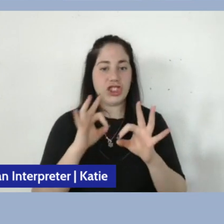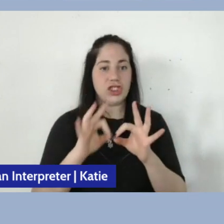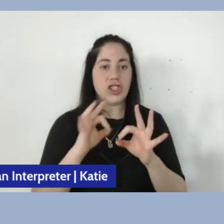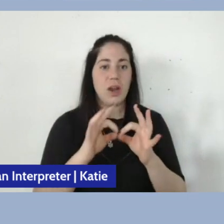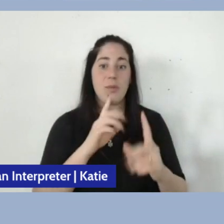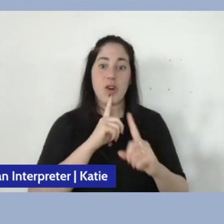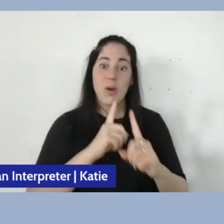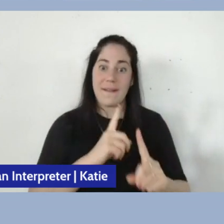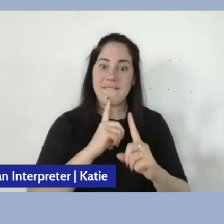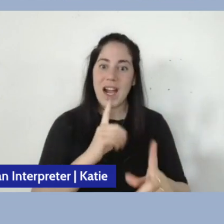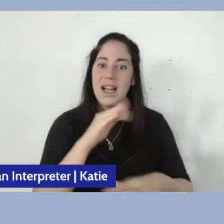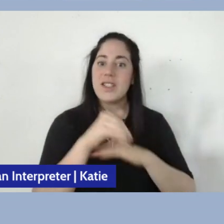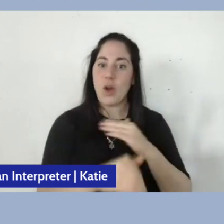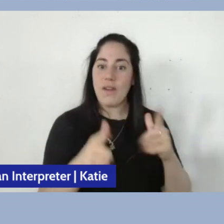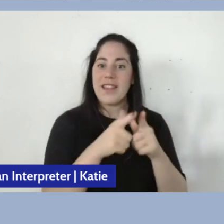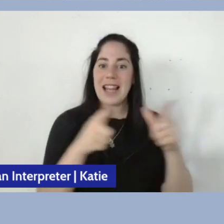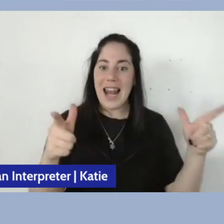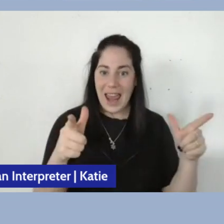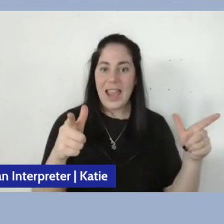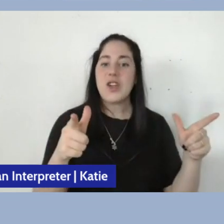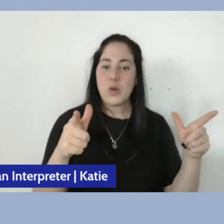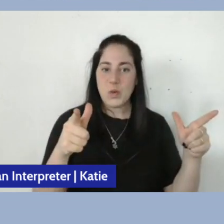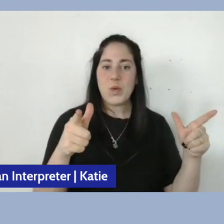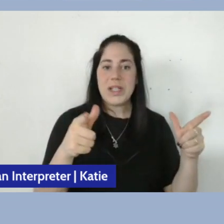overstep our role boundary?